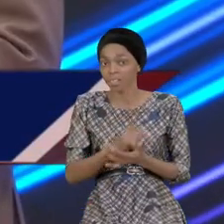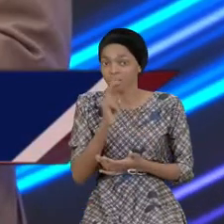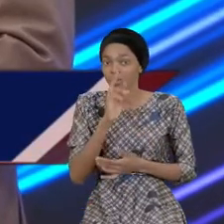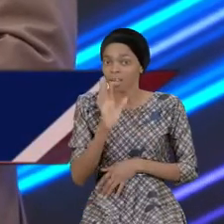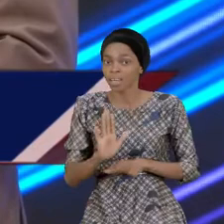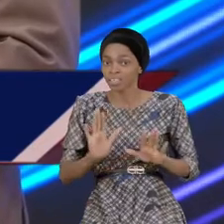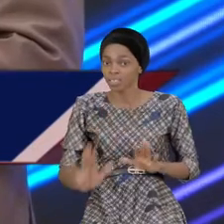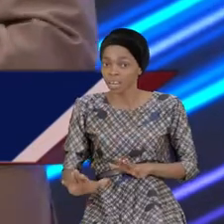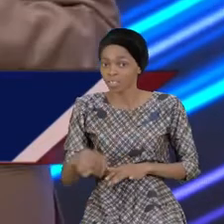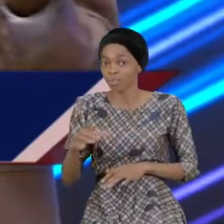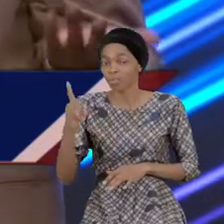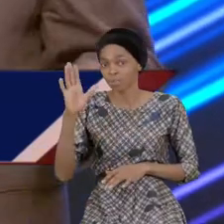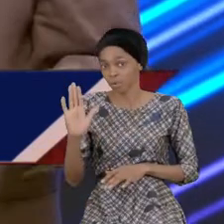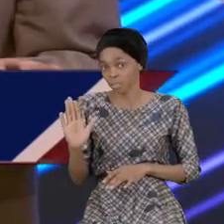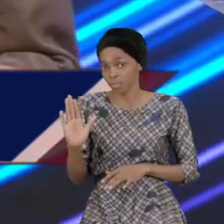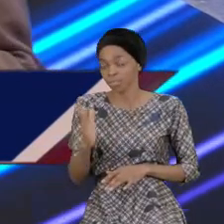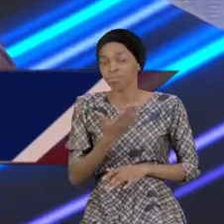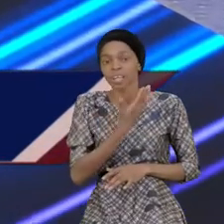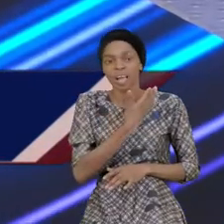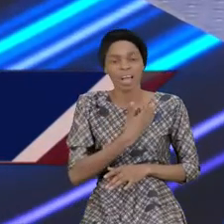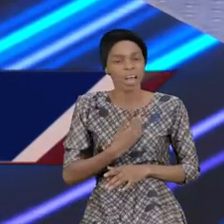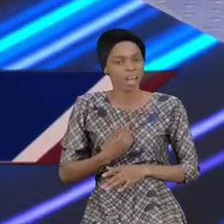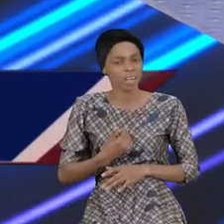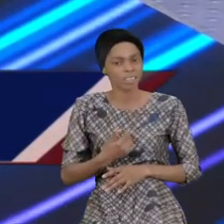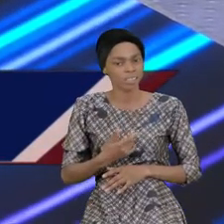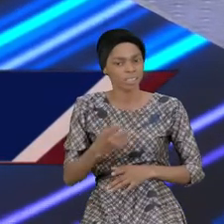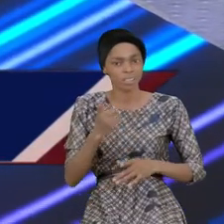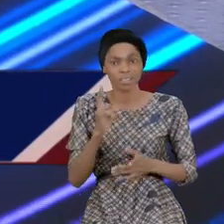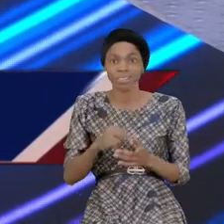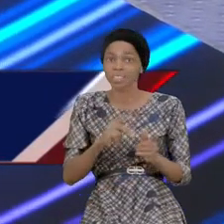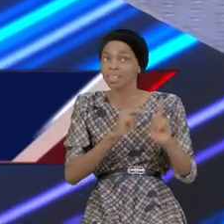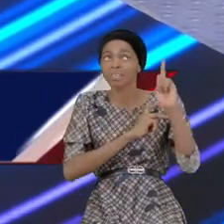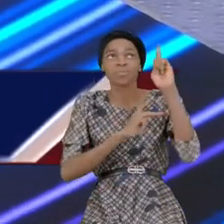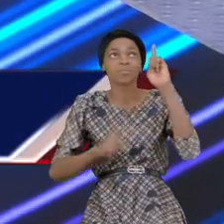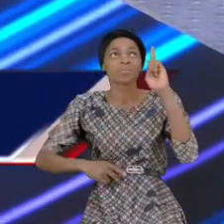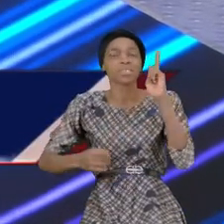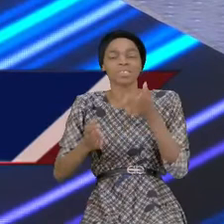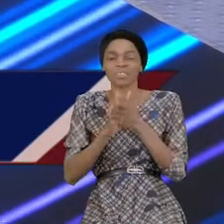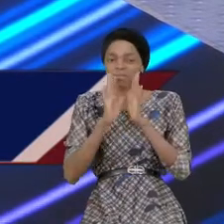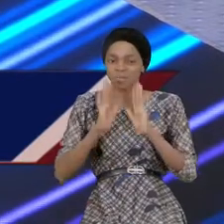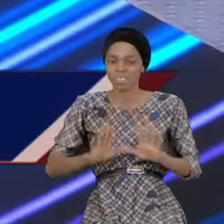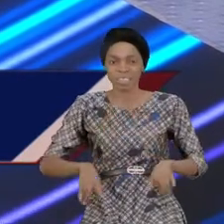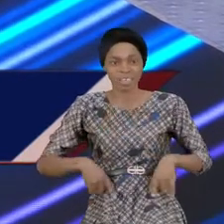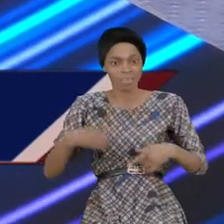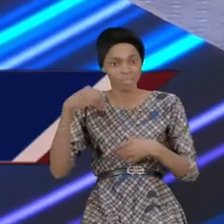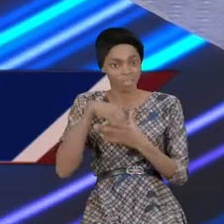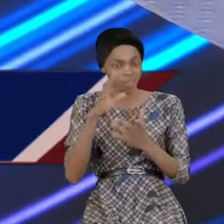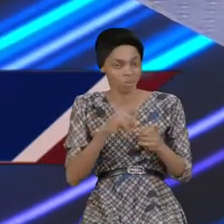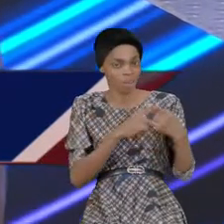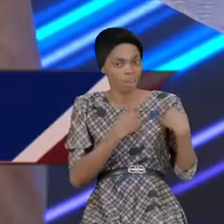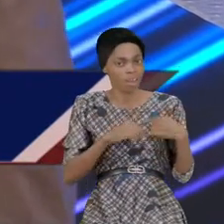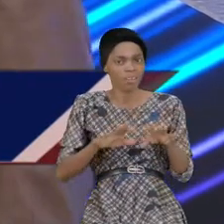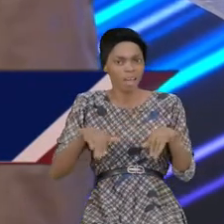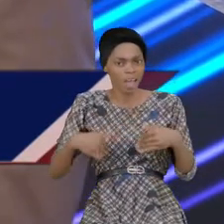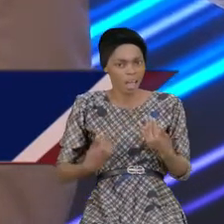of God and the Prince of Peace lives in your heart. How will